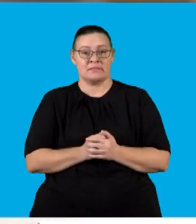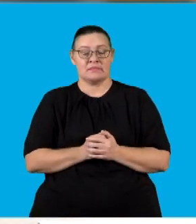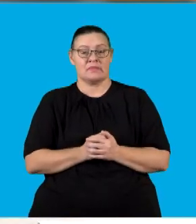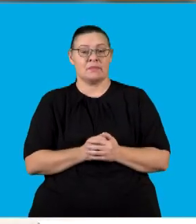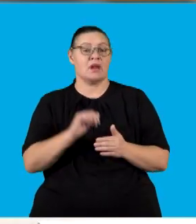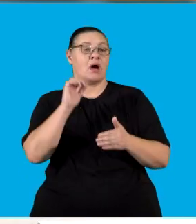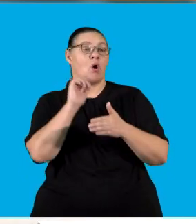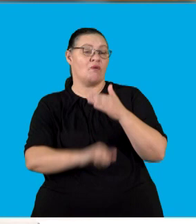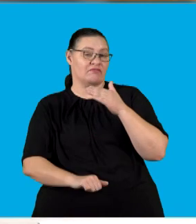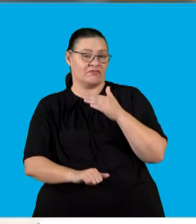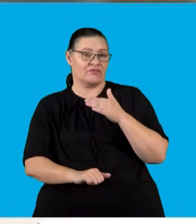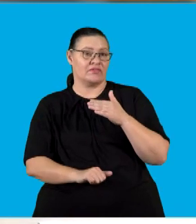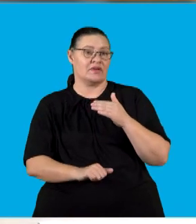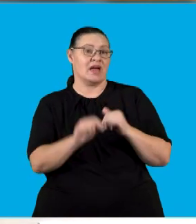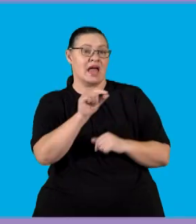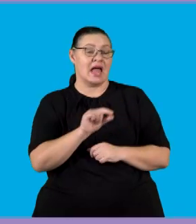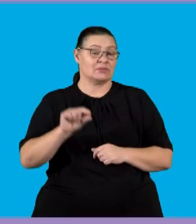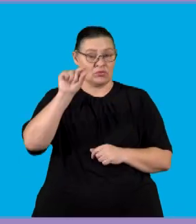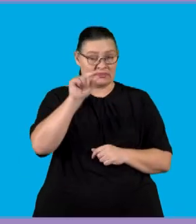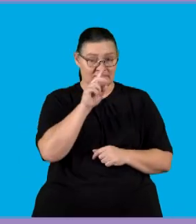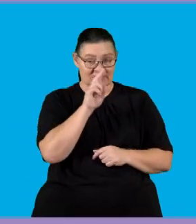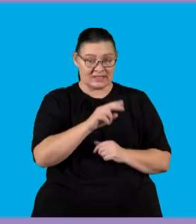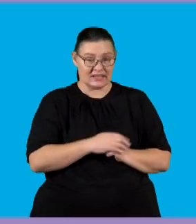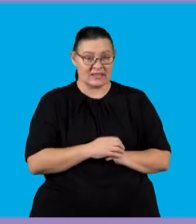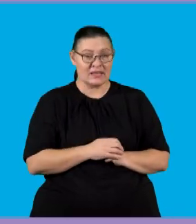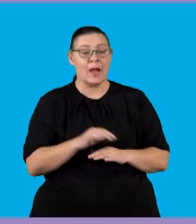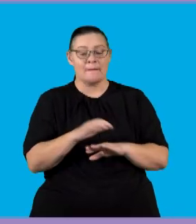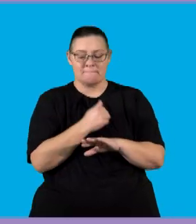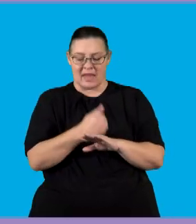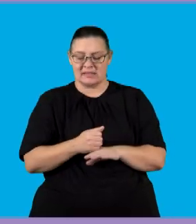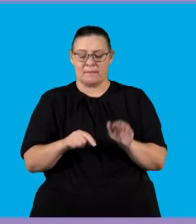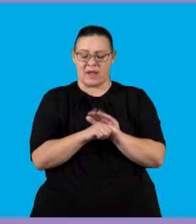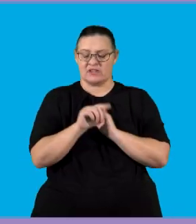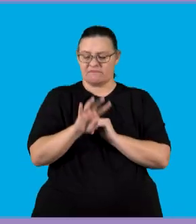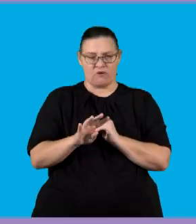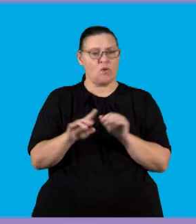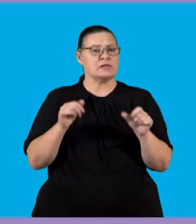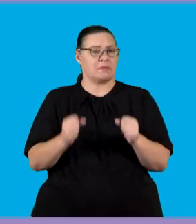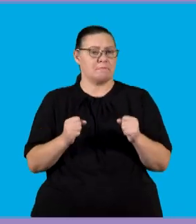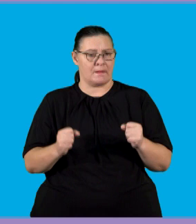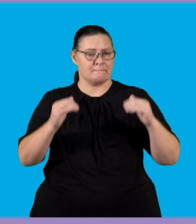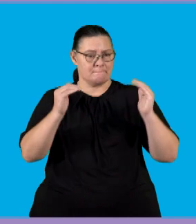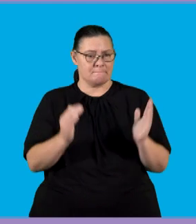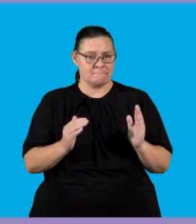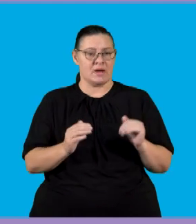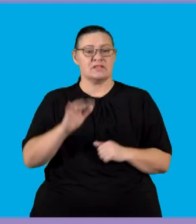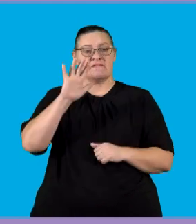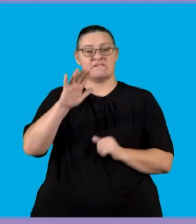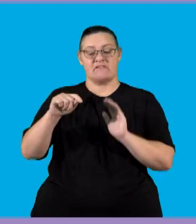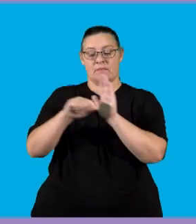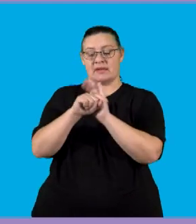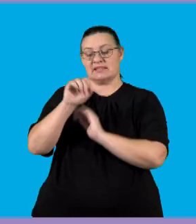are going to subtract these exponents. So we can see that they have the same base of negative 4. Then we are going to say